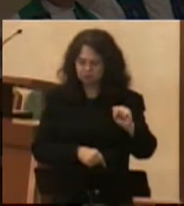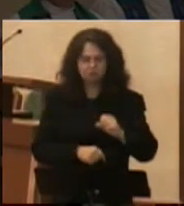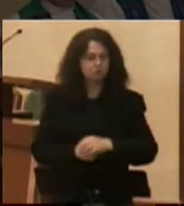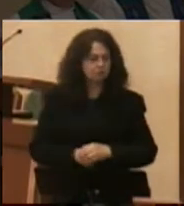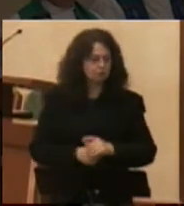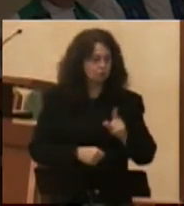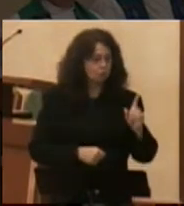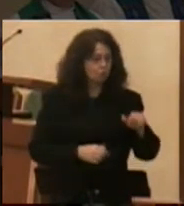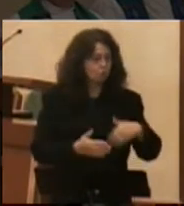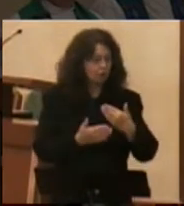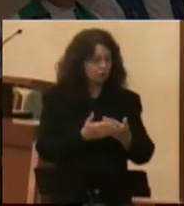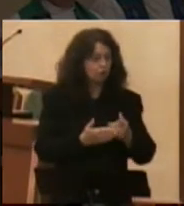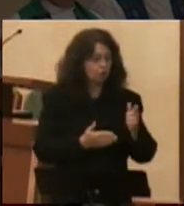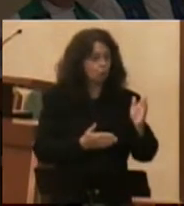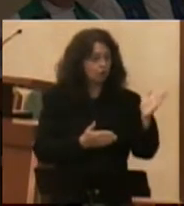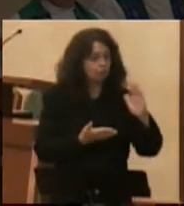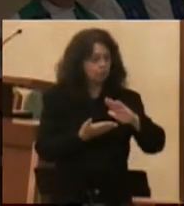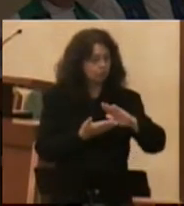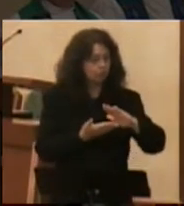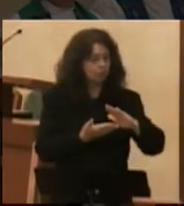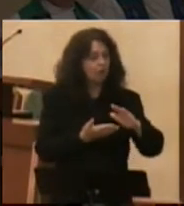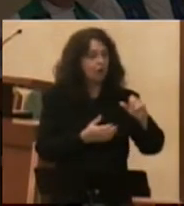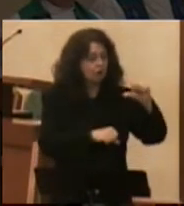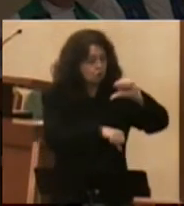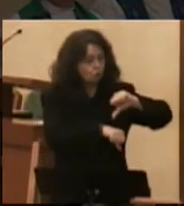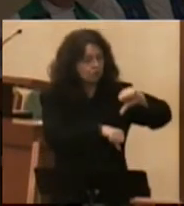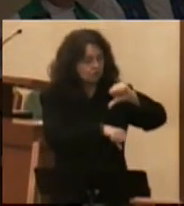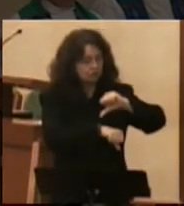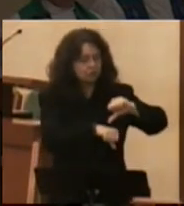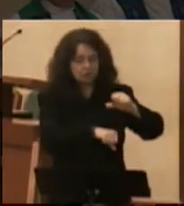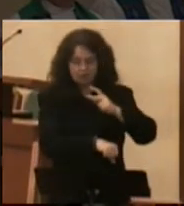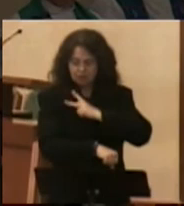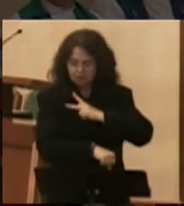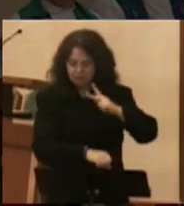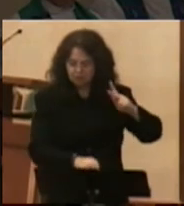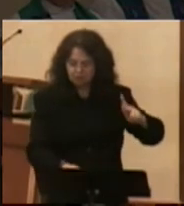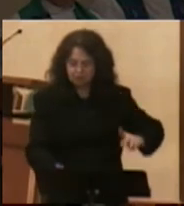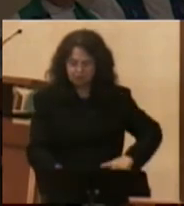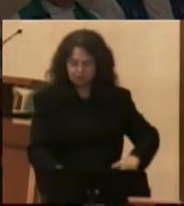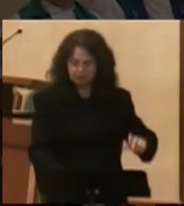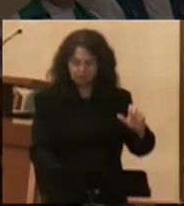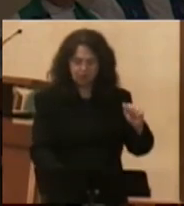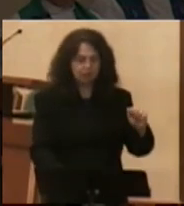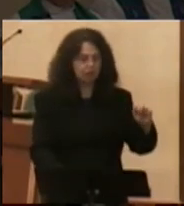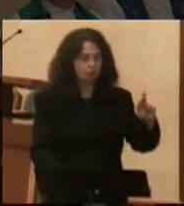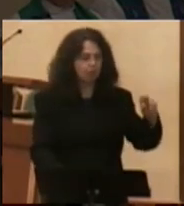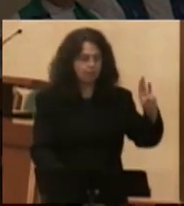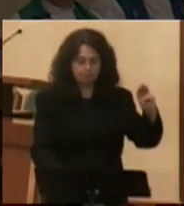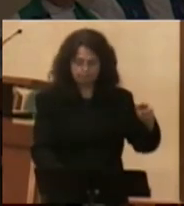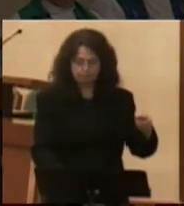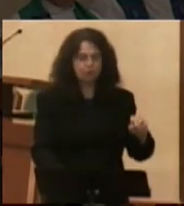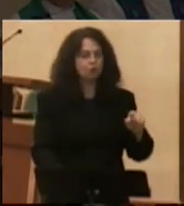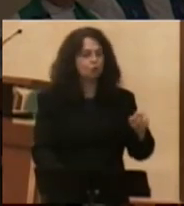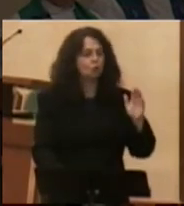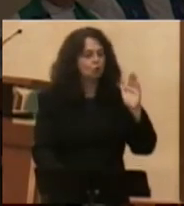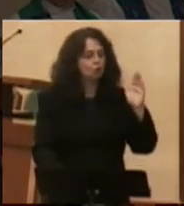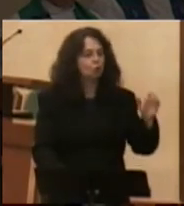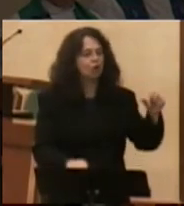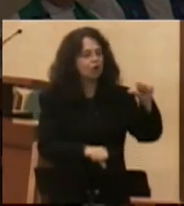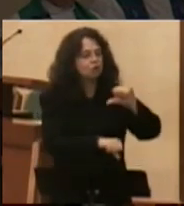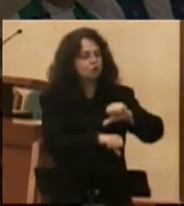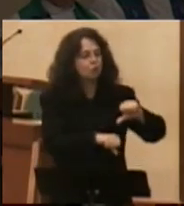king of Aram, and you shall anoint Jehu, son of Nimshi, as king over Israel. And you shall anoint